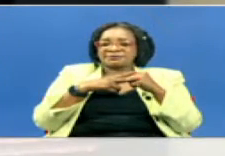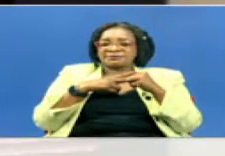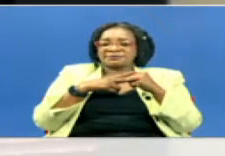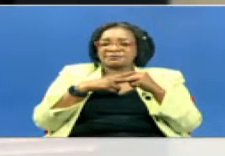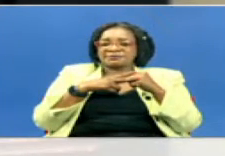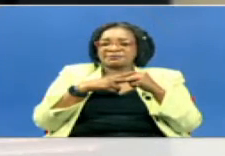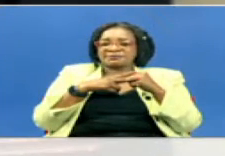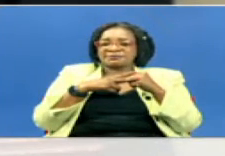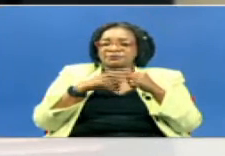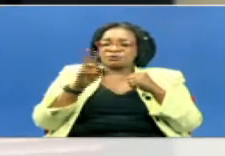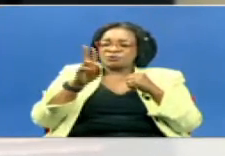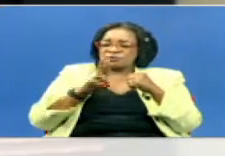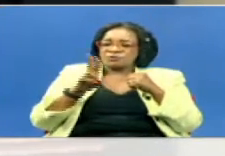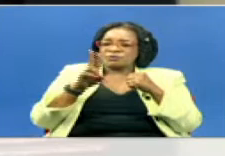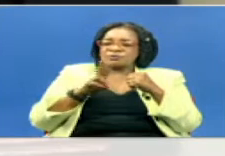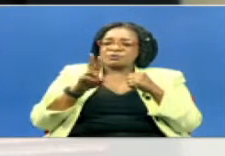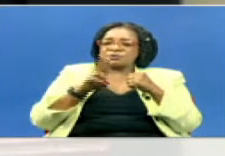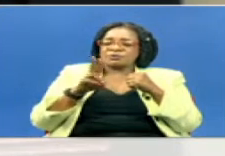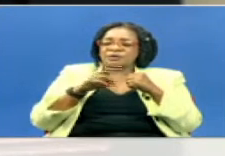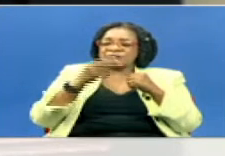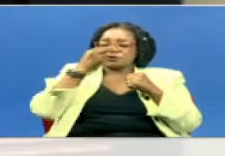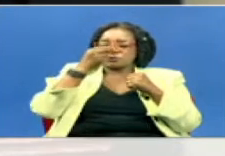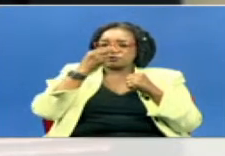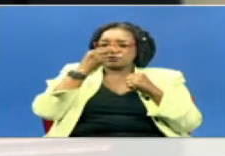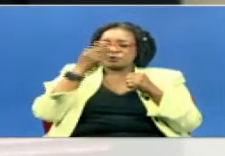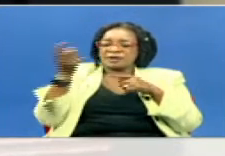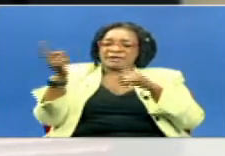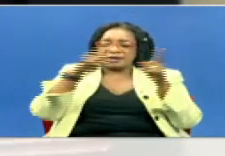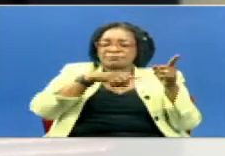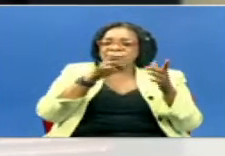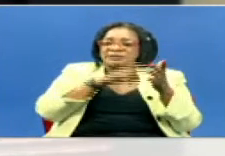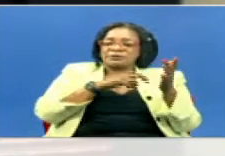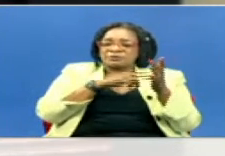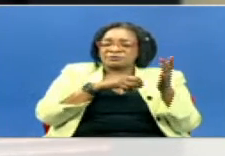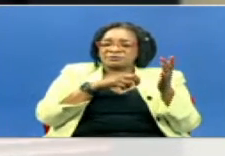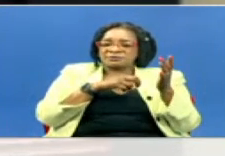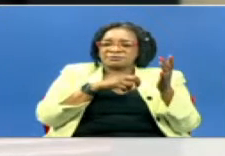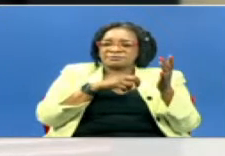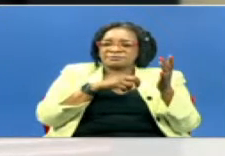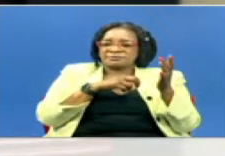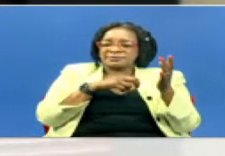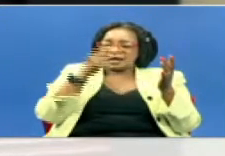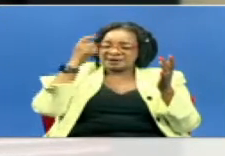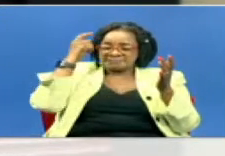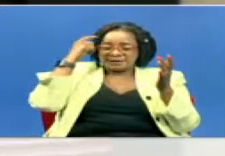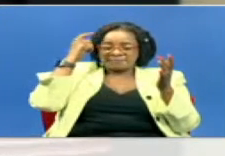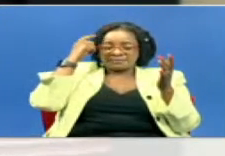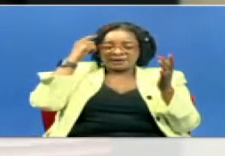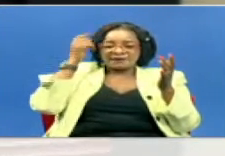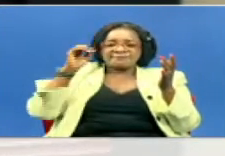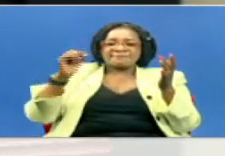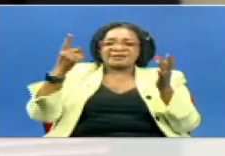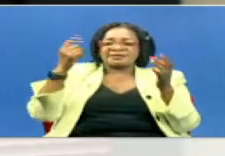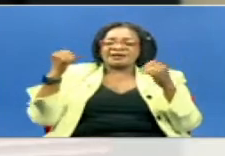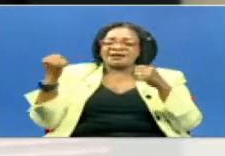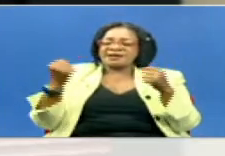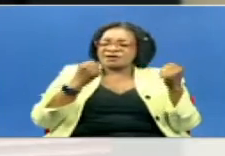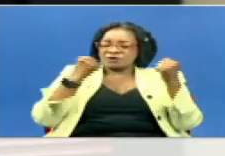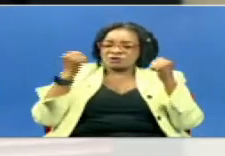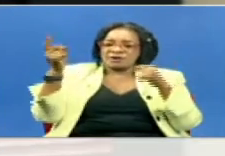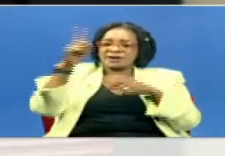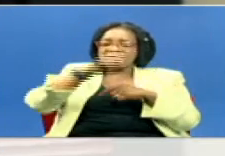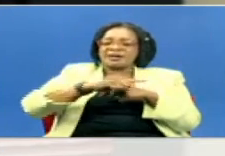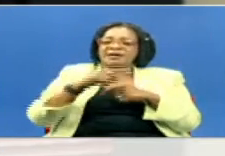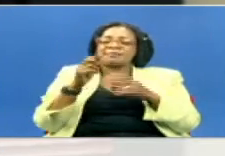2017. And Uhuru and Ruto came to Machakos. I remember it. The first Heroes Day in